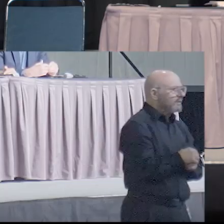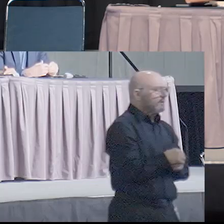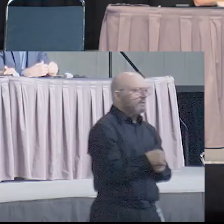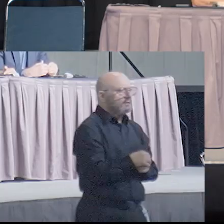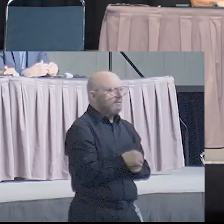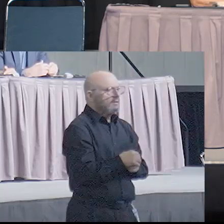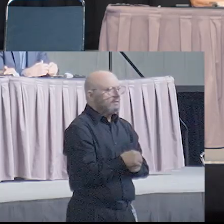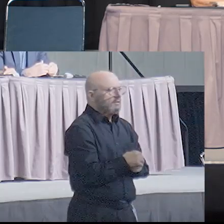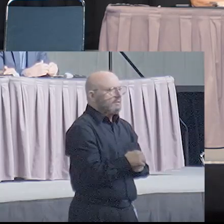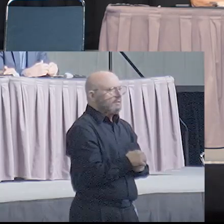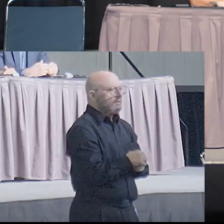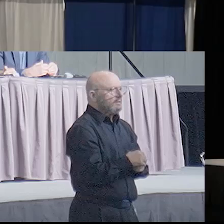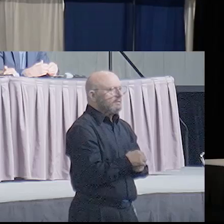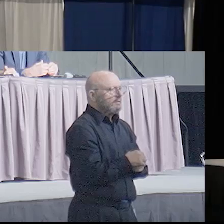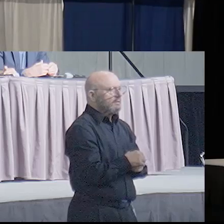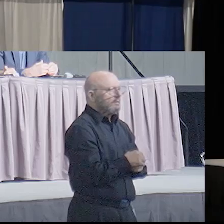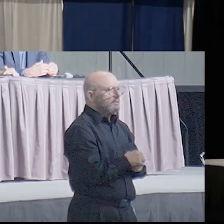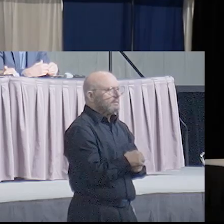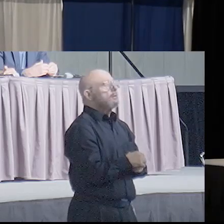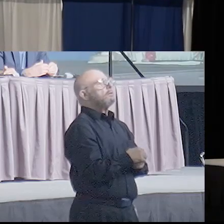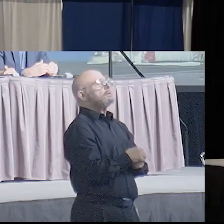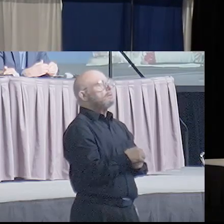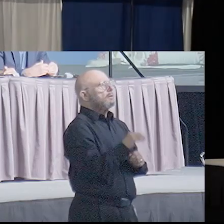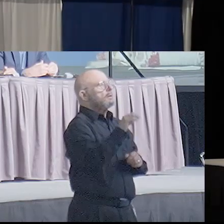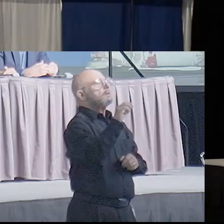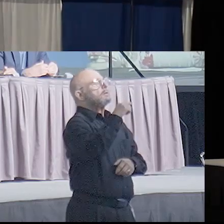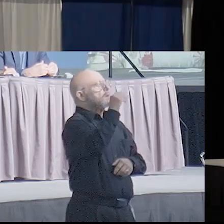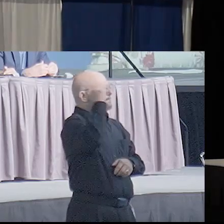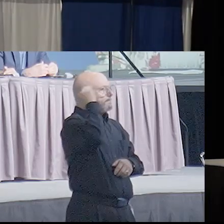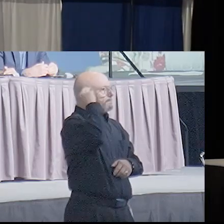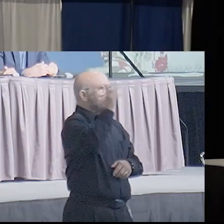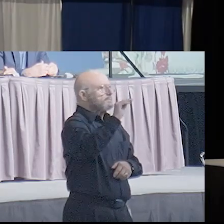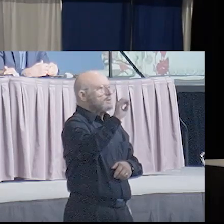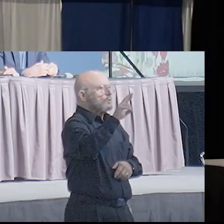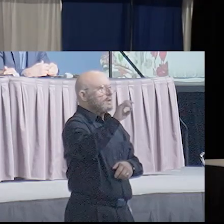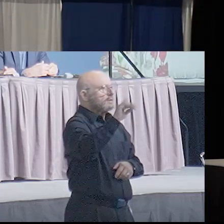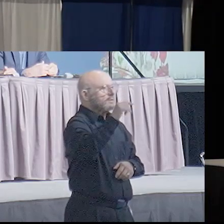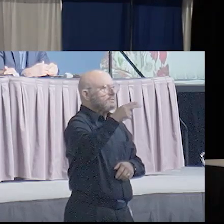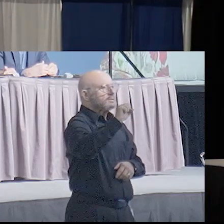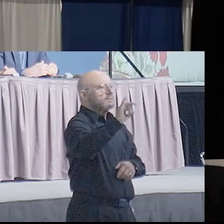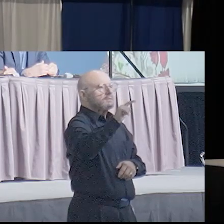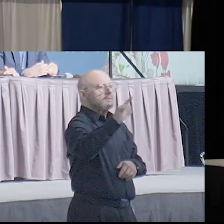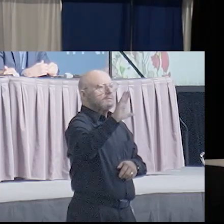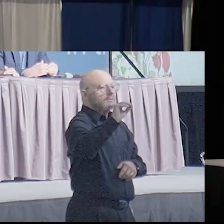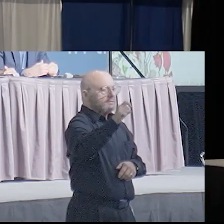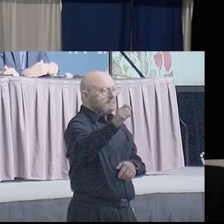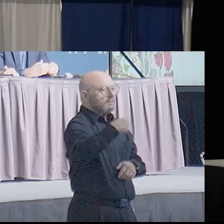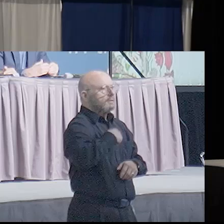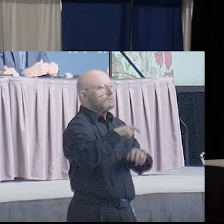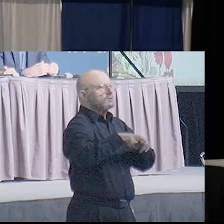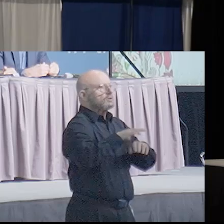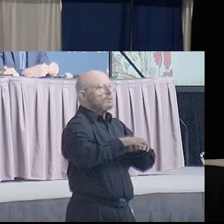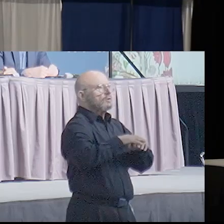Oh, I'll introduce Lex in a second, yeah. Awesome. Thank you, Stephanie. I am Meridith Silcox. I am the chair of the Houston Commission